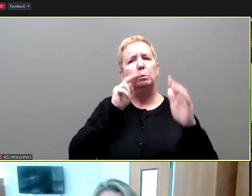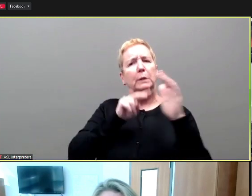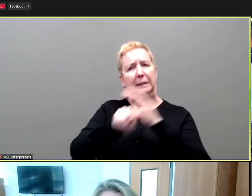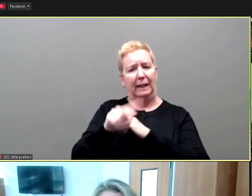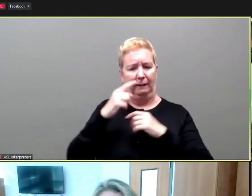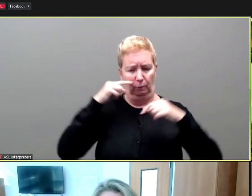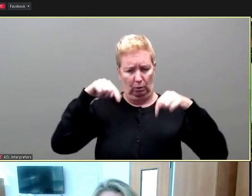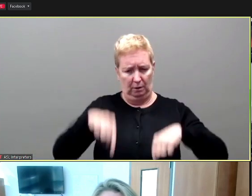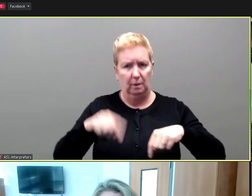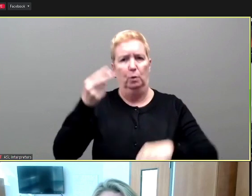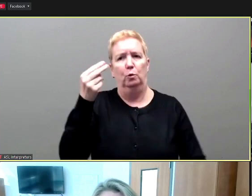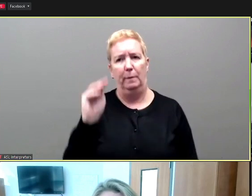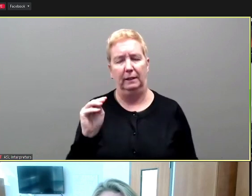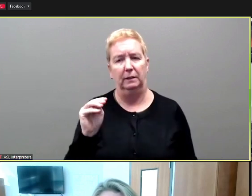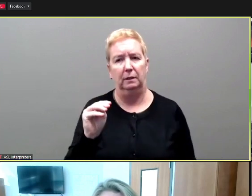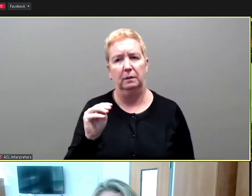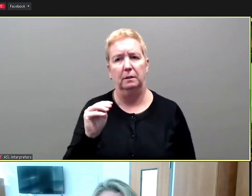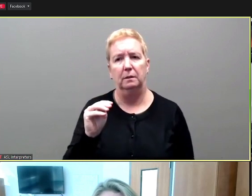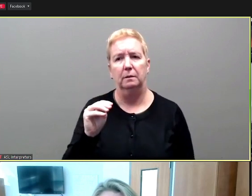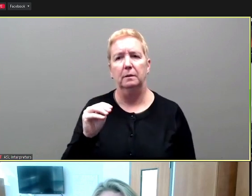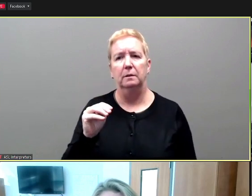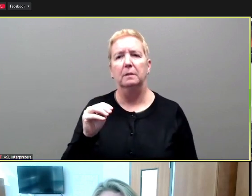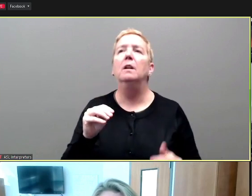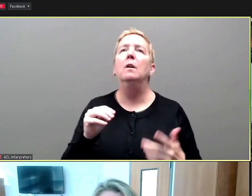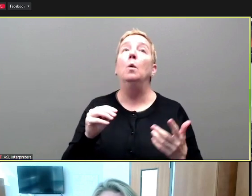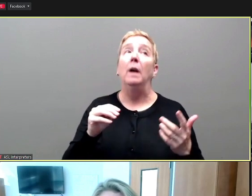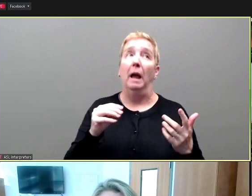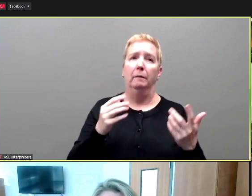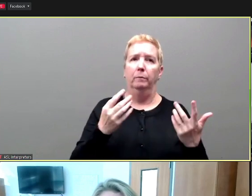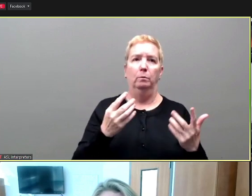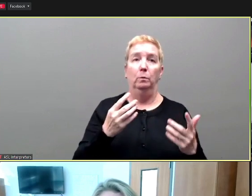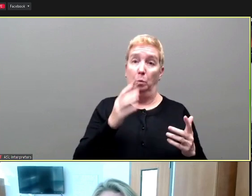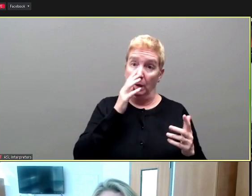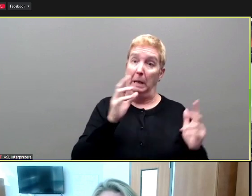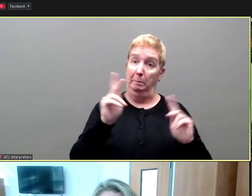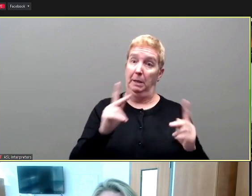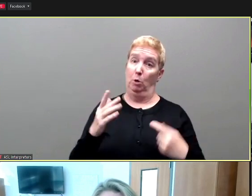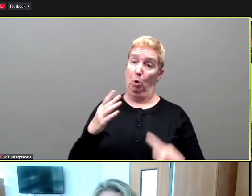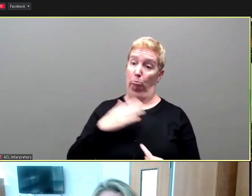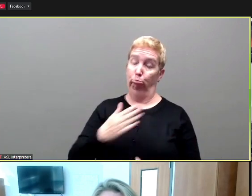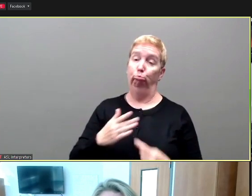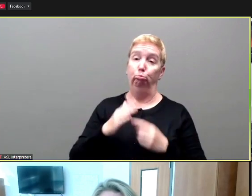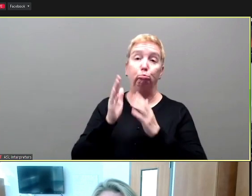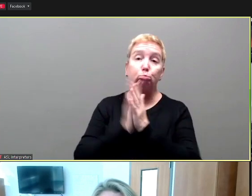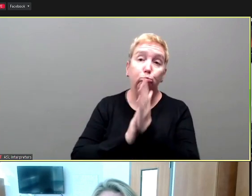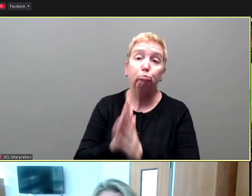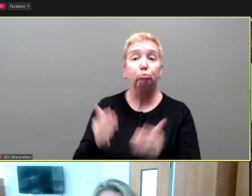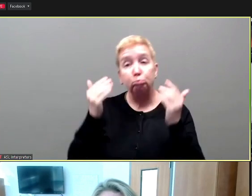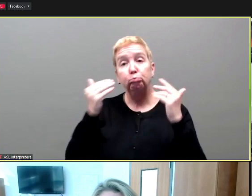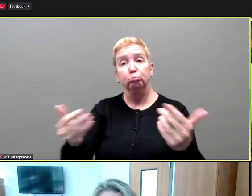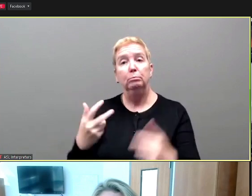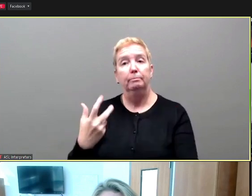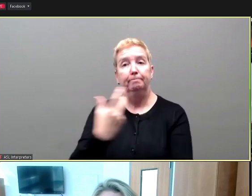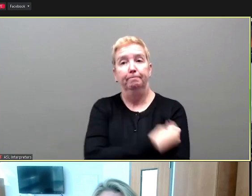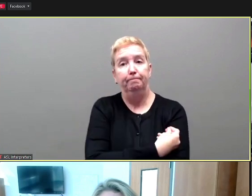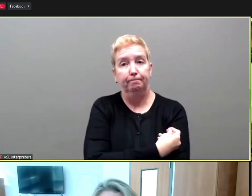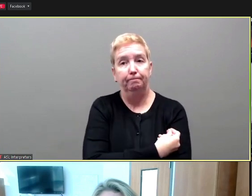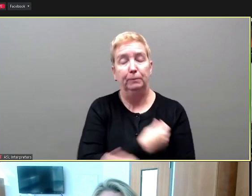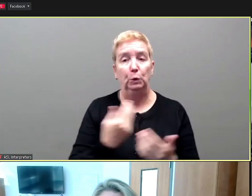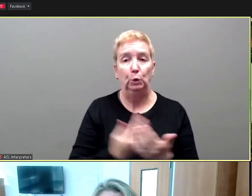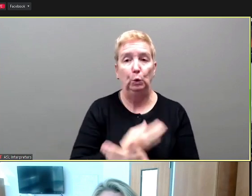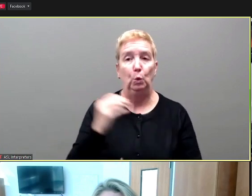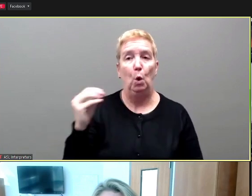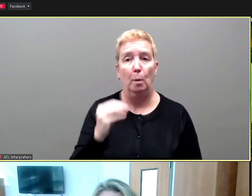Mexicans? What do you expect the uptake to be in terms of maybe do you have a target percentage?